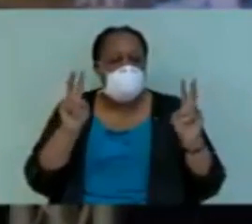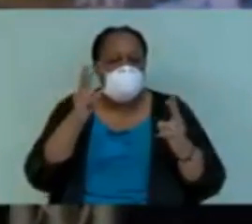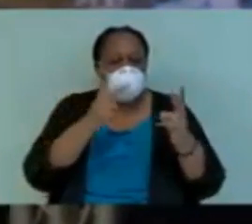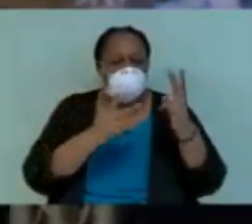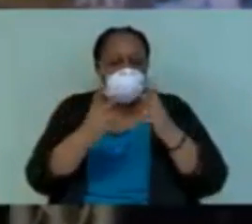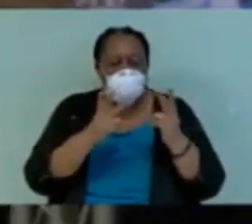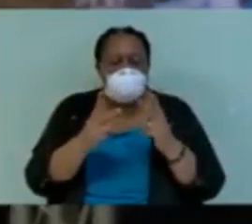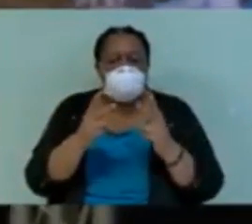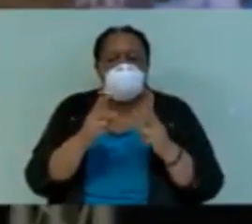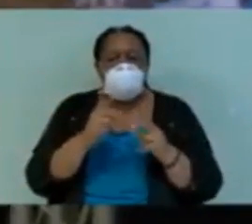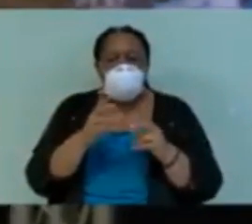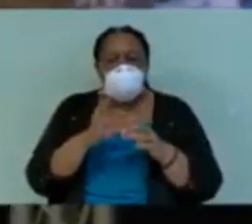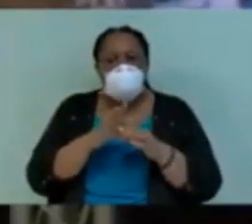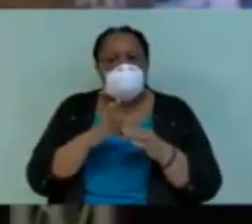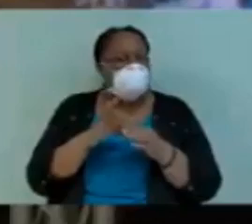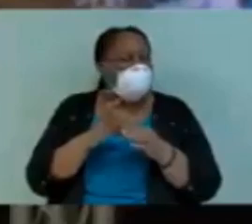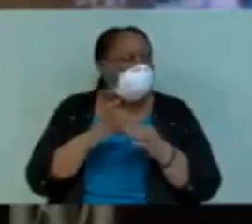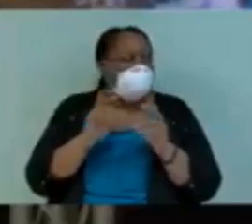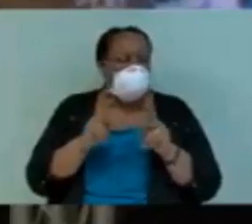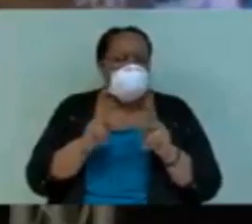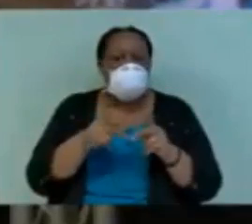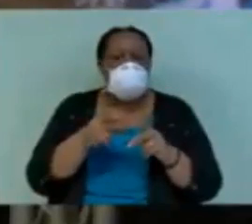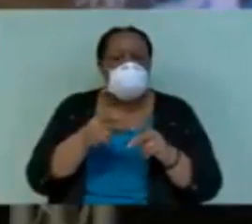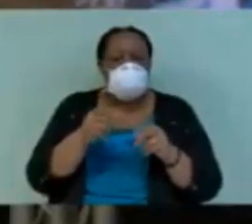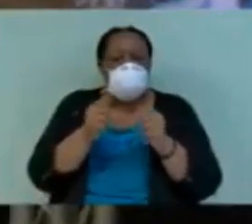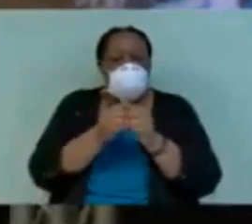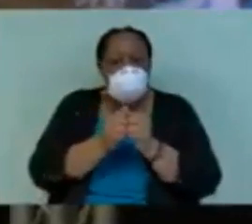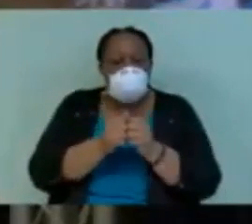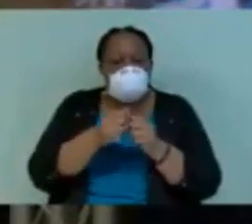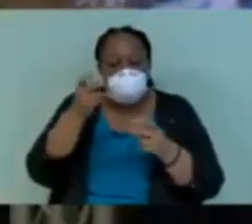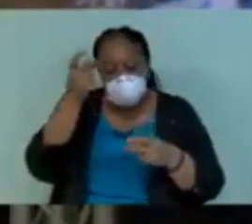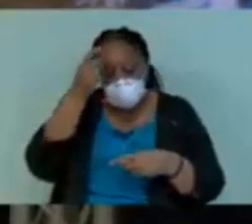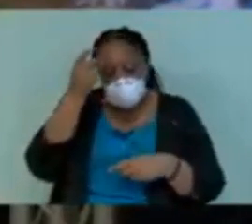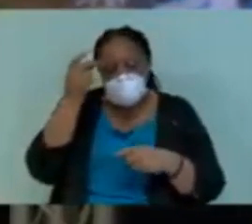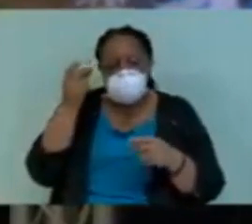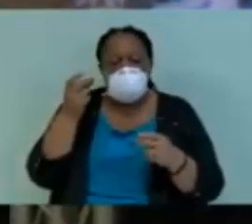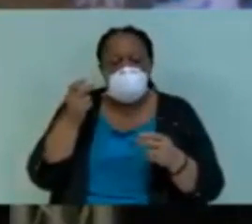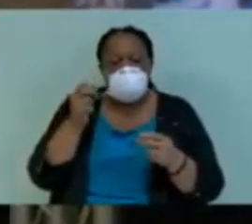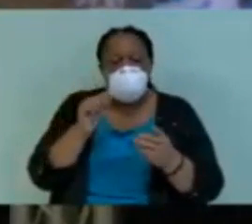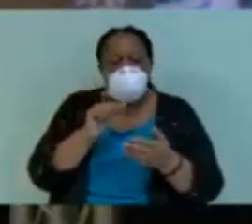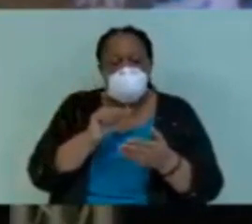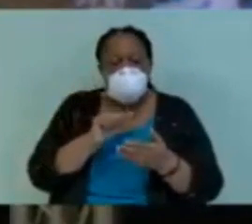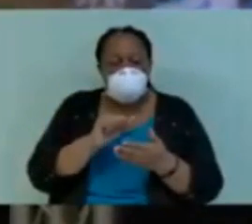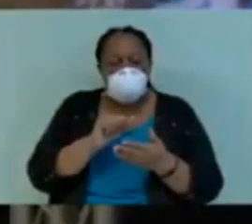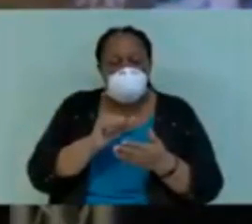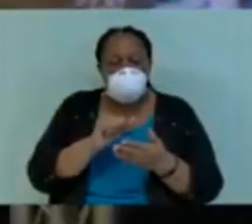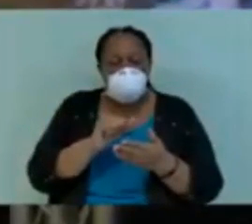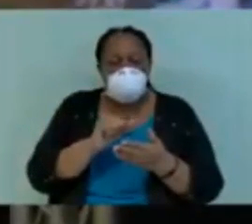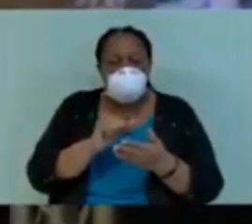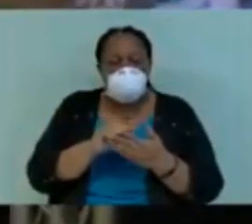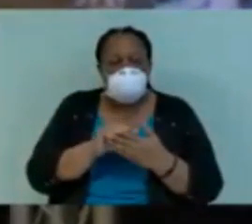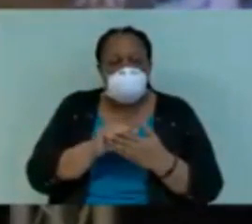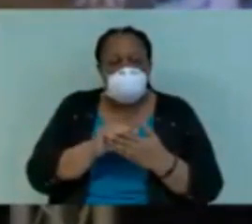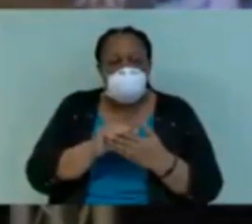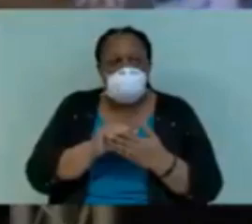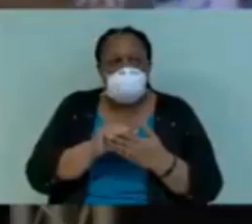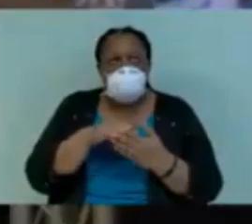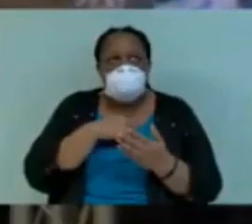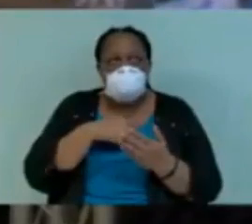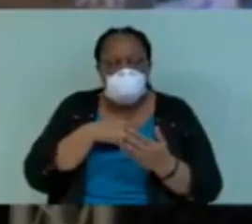pending. So far, the public health team has traced and tested